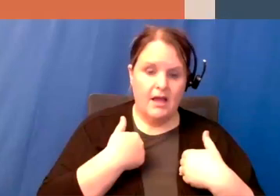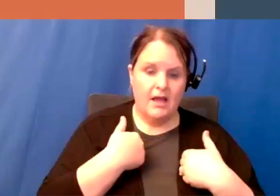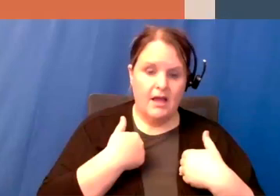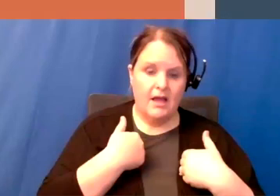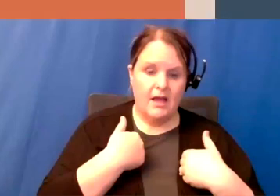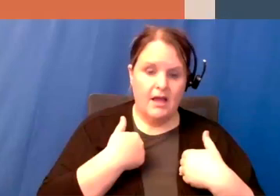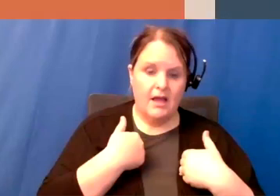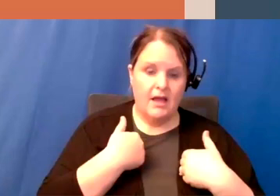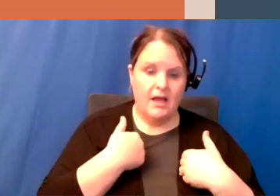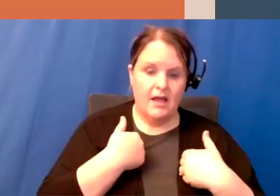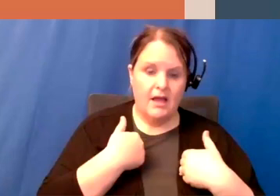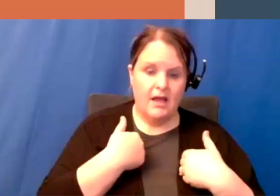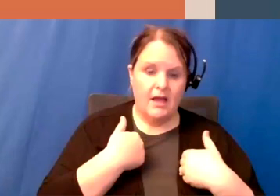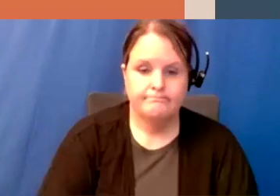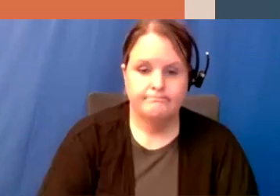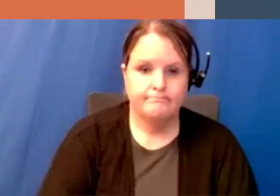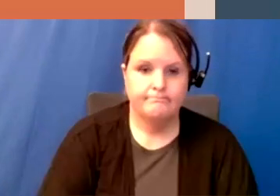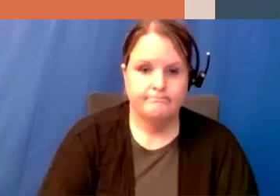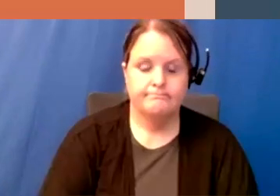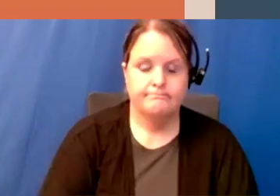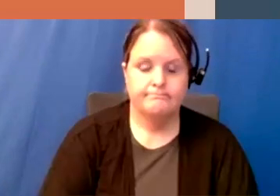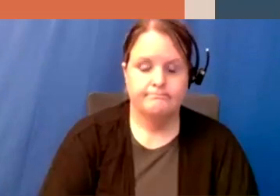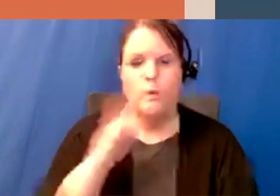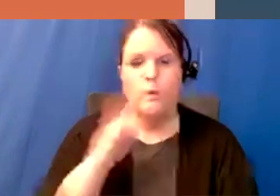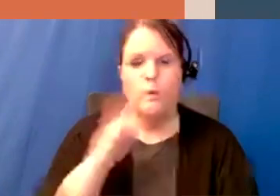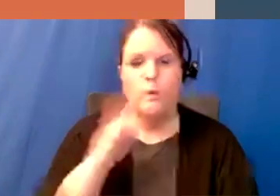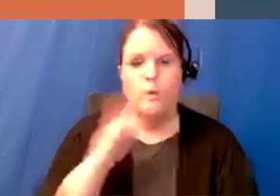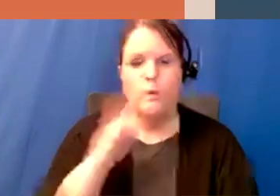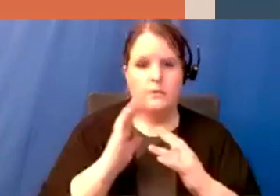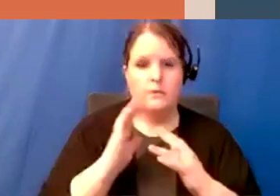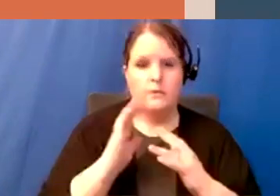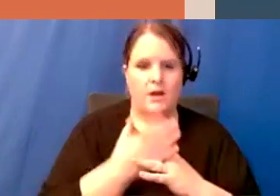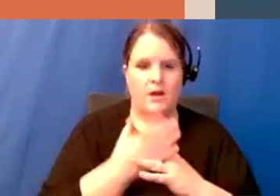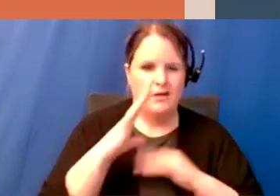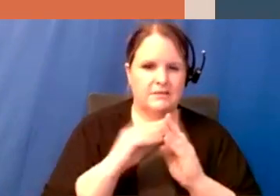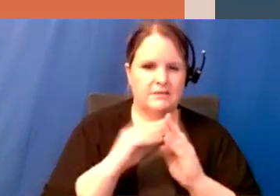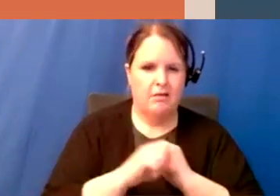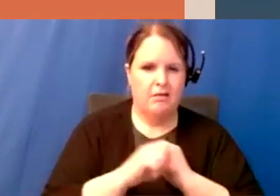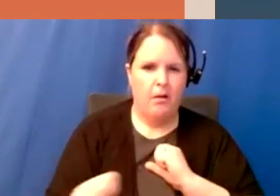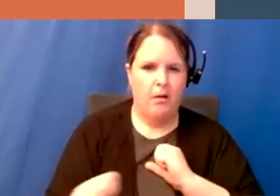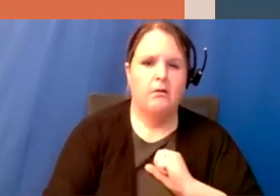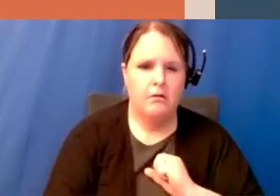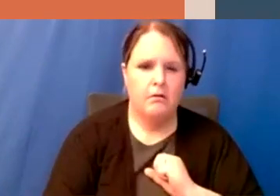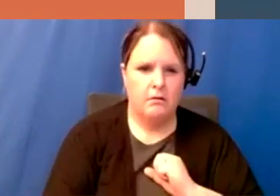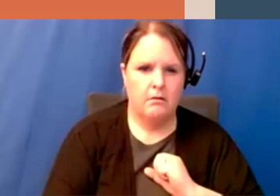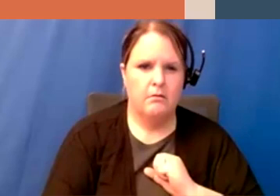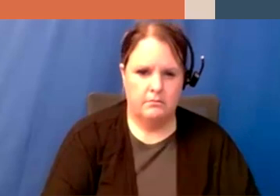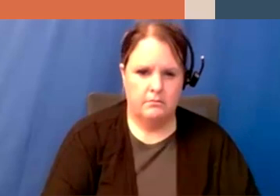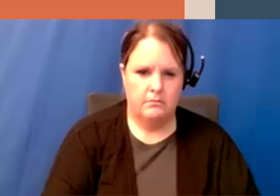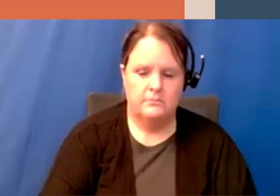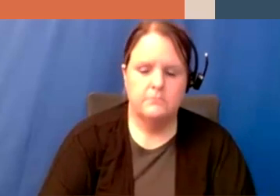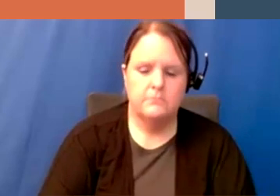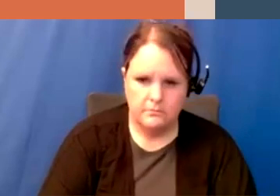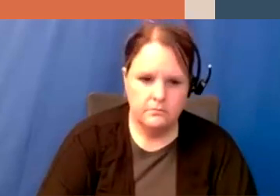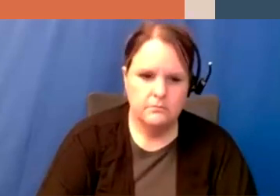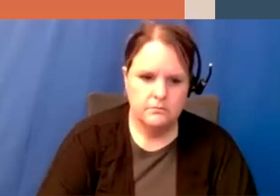But not so fast. We're going to take a quick break because I know this session gets long. So we're going to take about 3 minutes for a quick